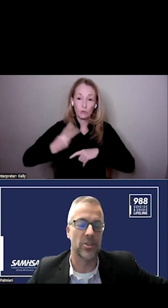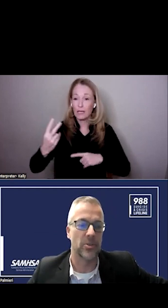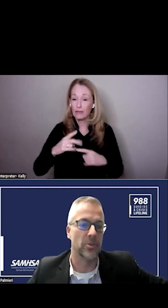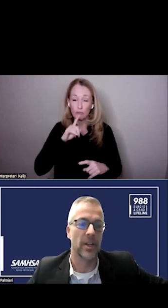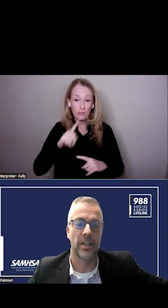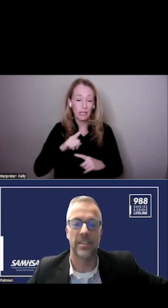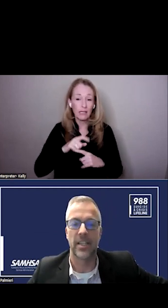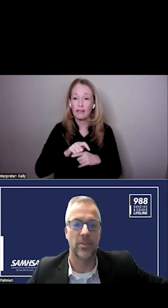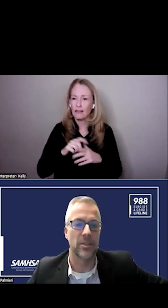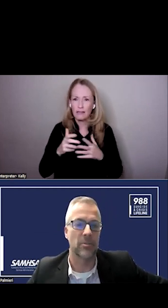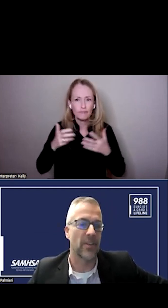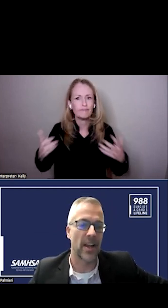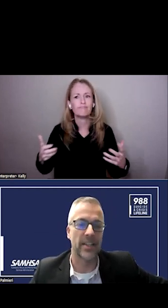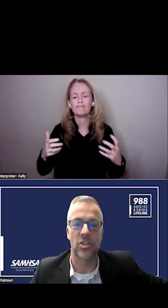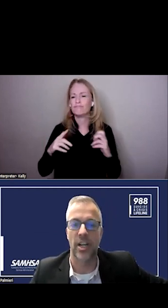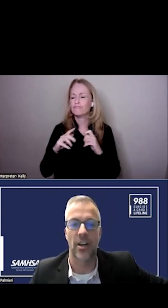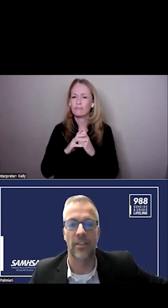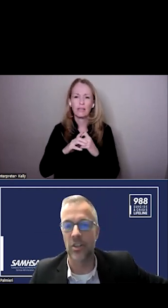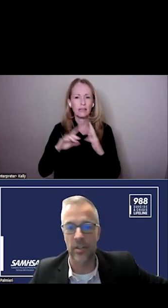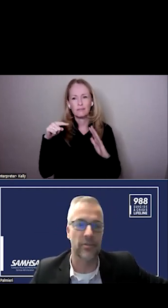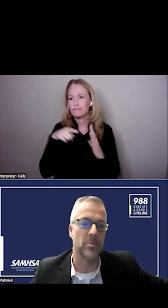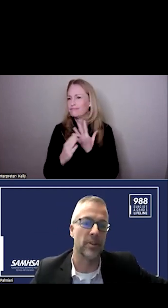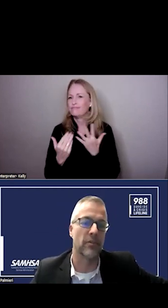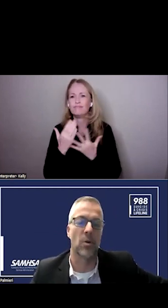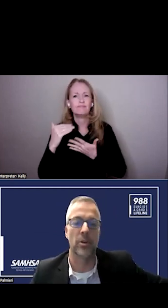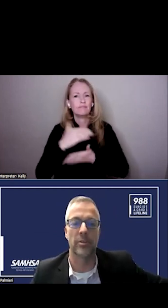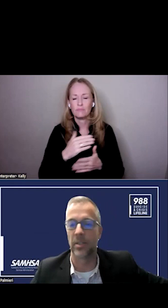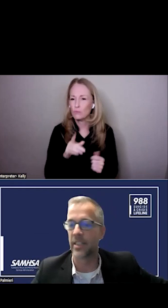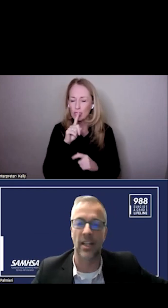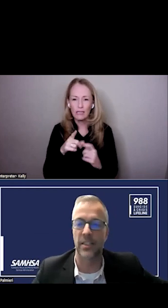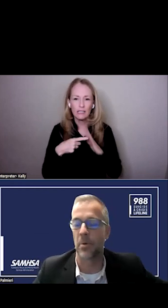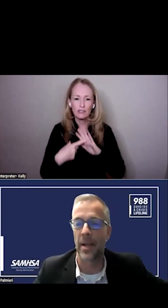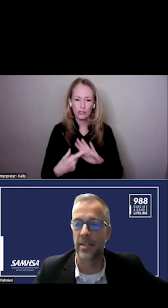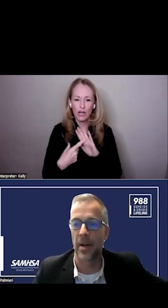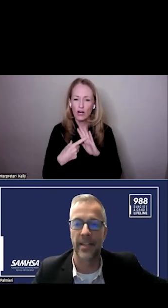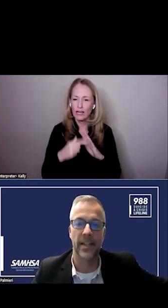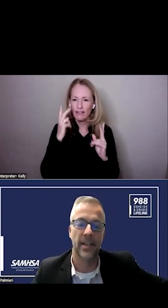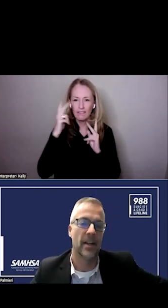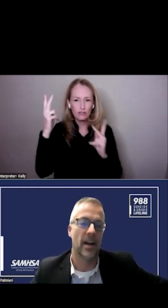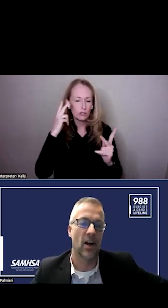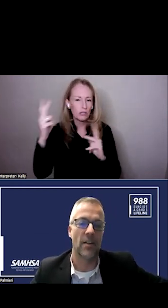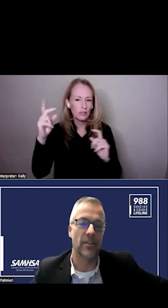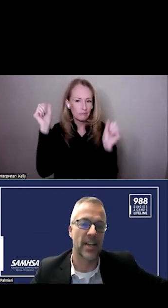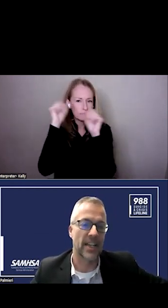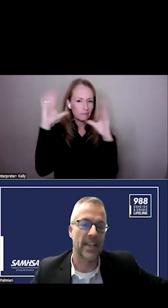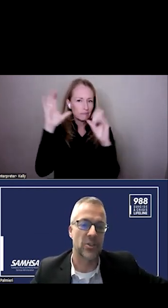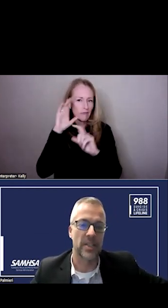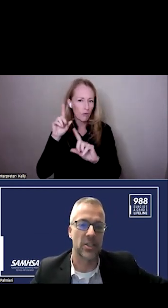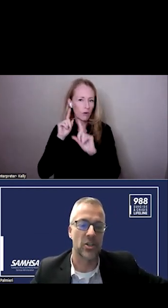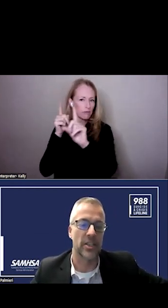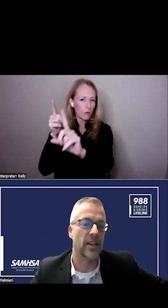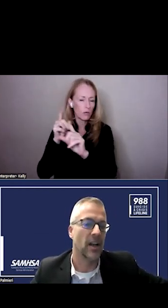opportunity to continue to refine and share vision for moving forward, building lots of momentum on off of the